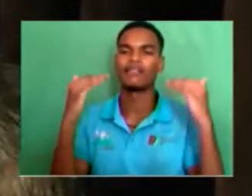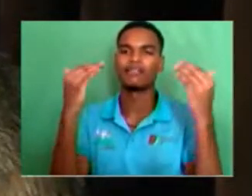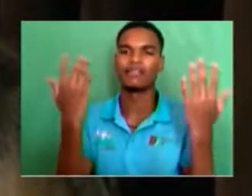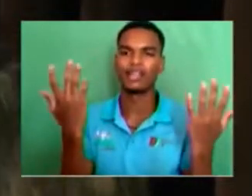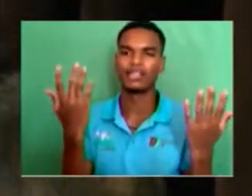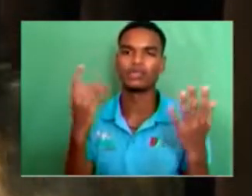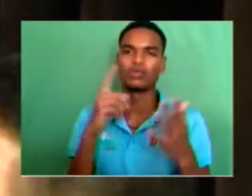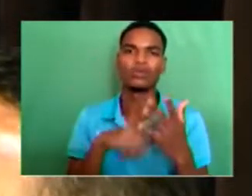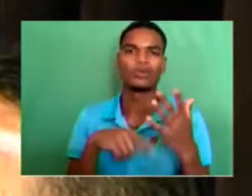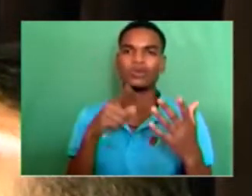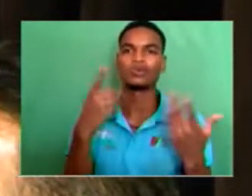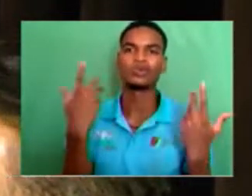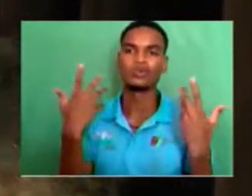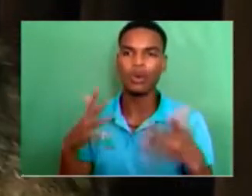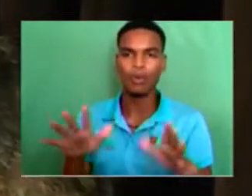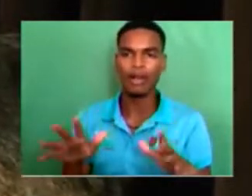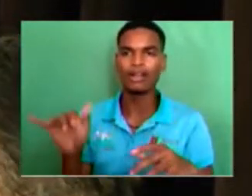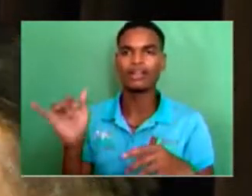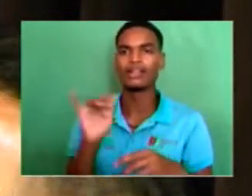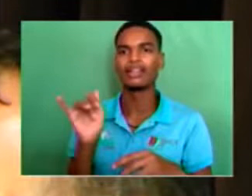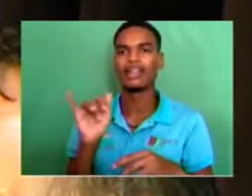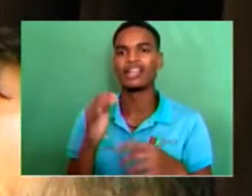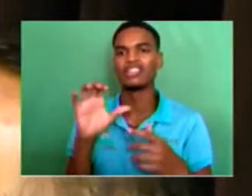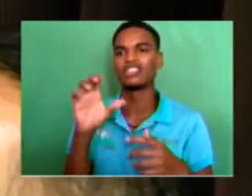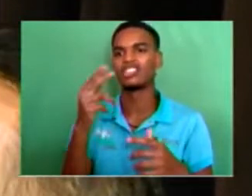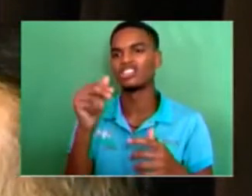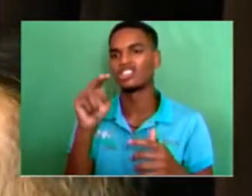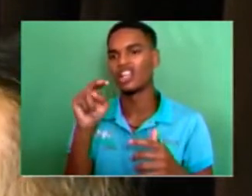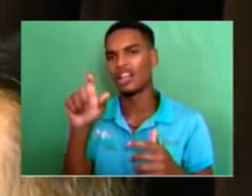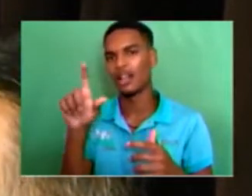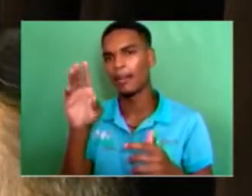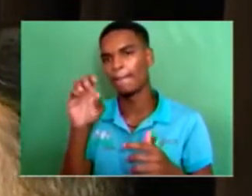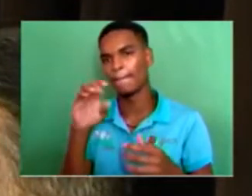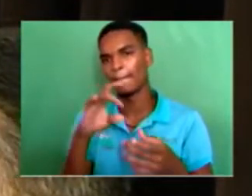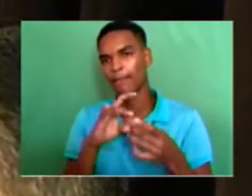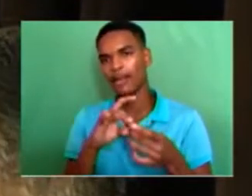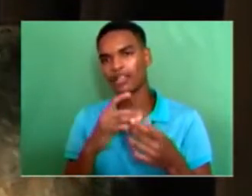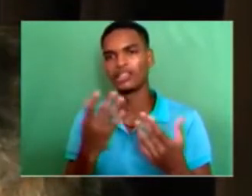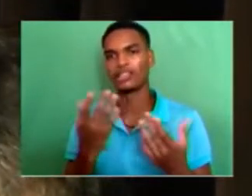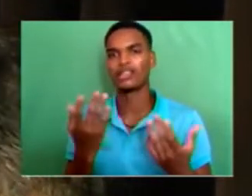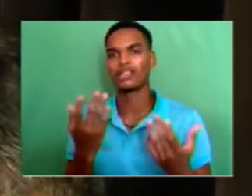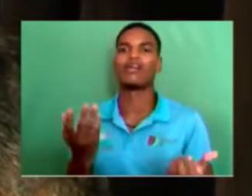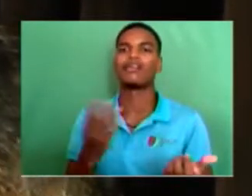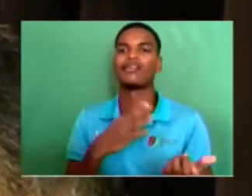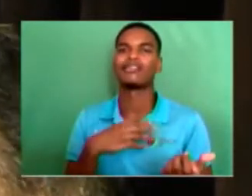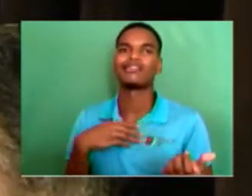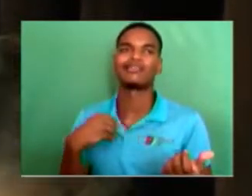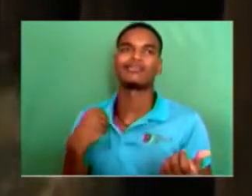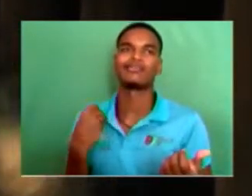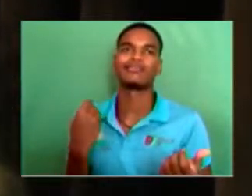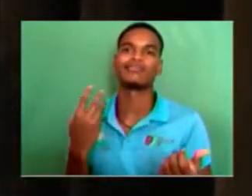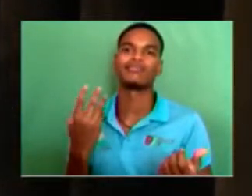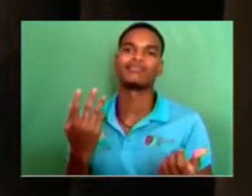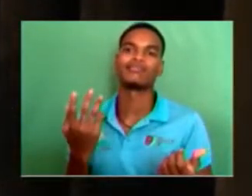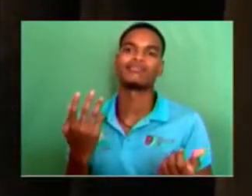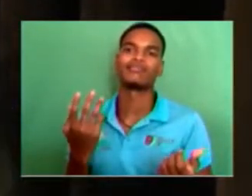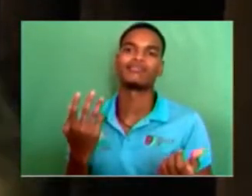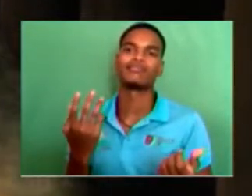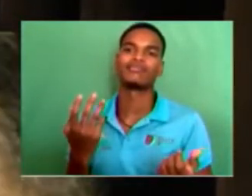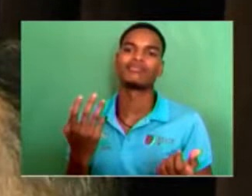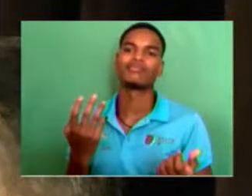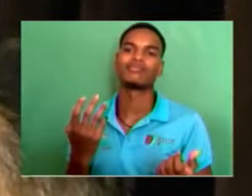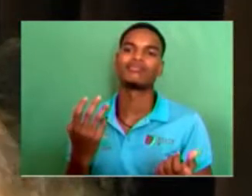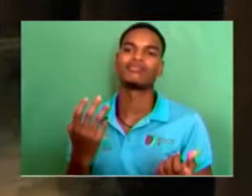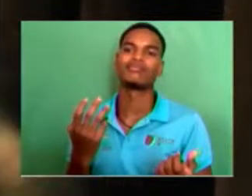want, things like channel bonding and MIMO. MIMO